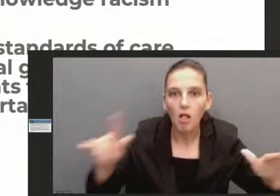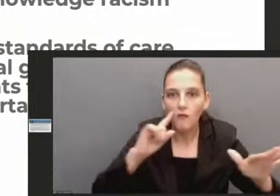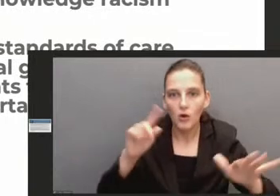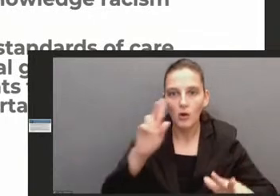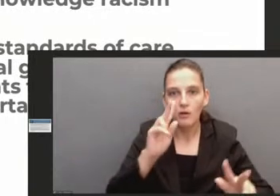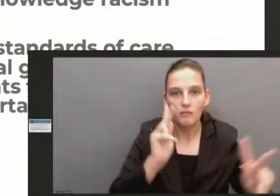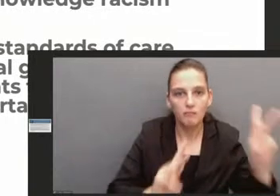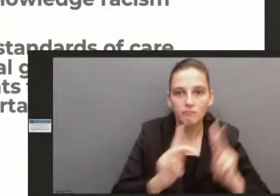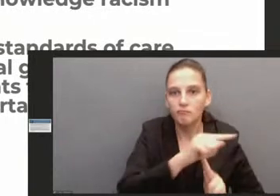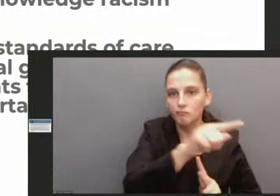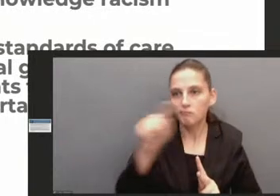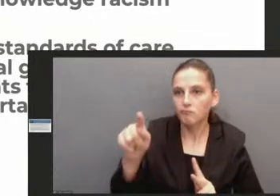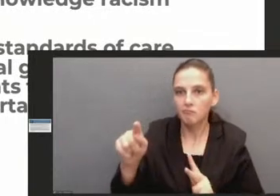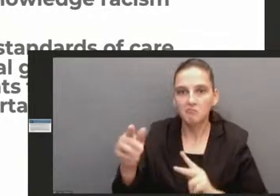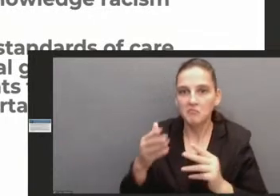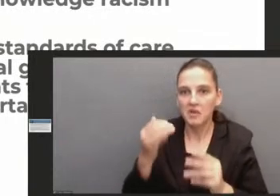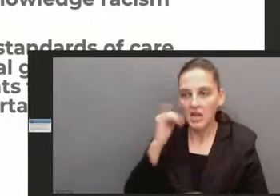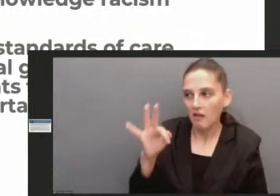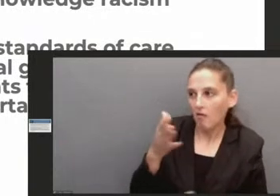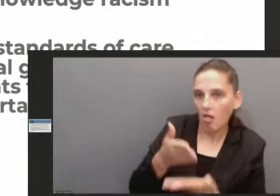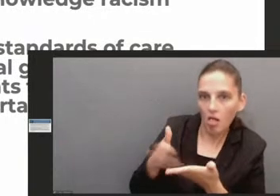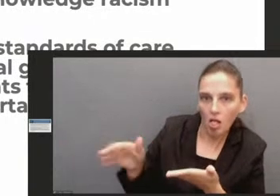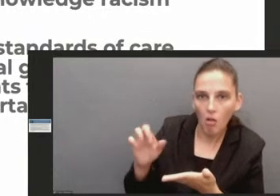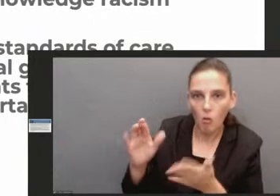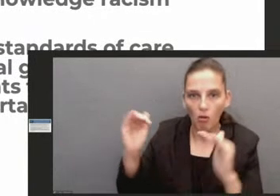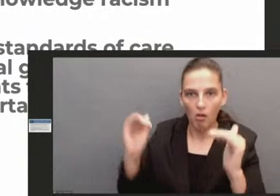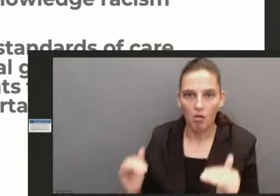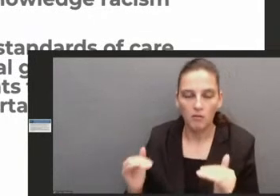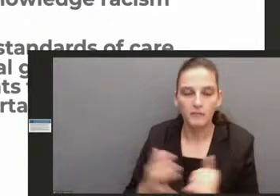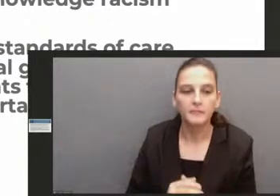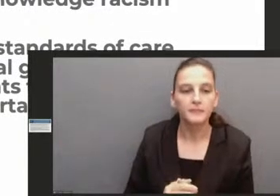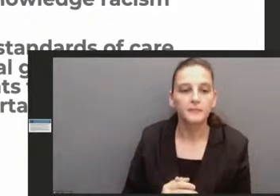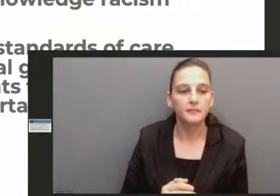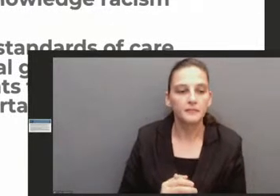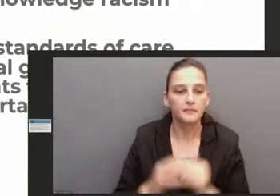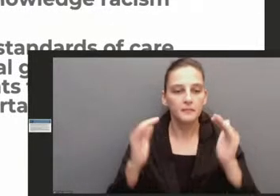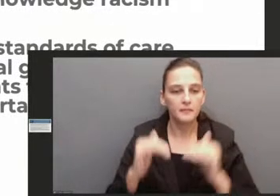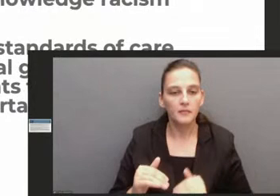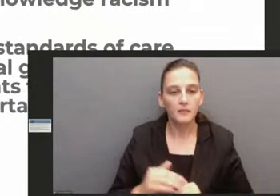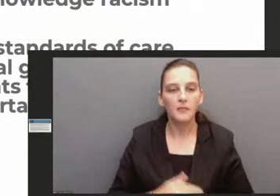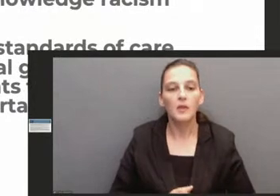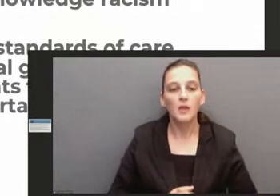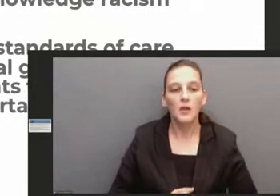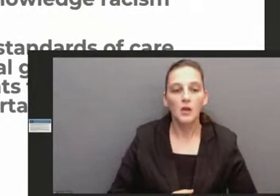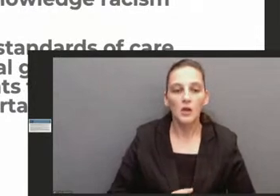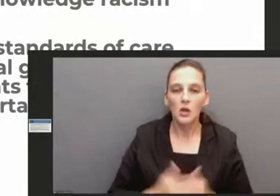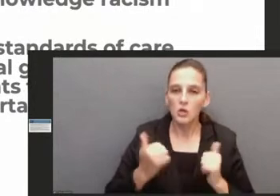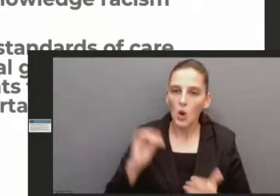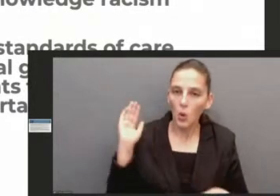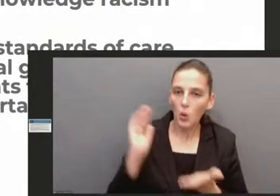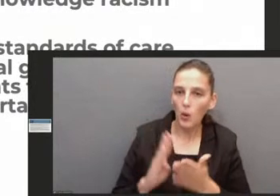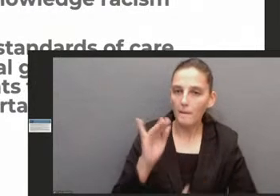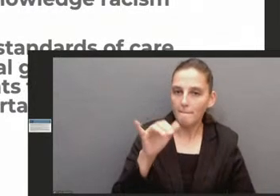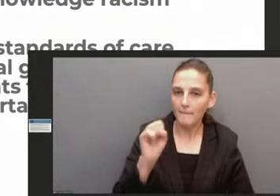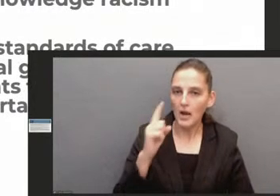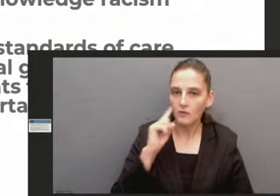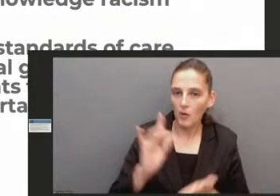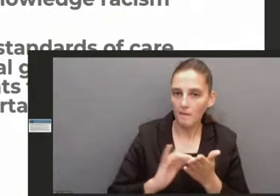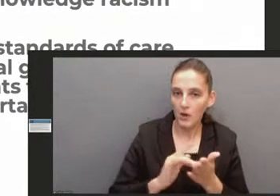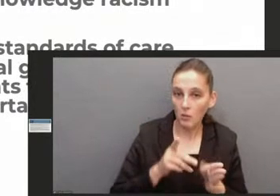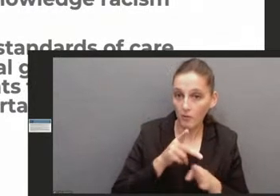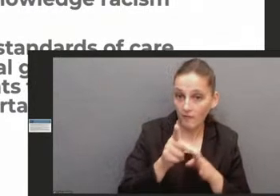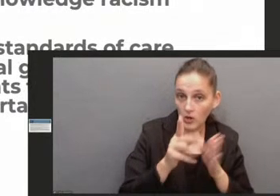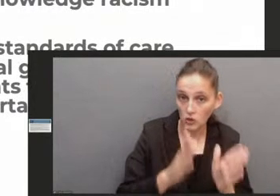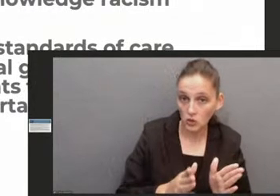underserved. Second, as part of the work to address bias amongst medical professionals, we recommend the federal government launch